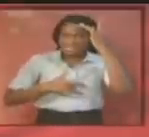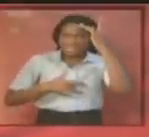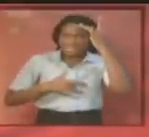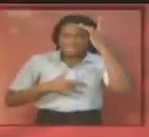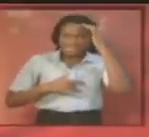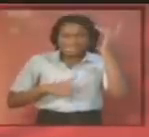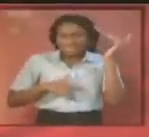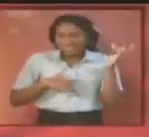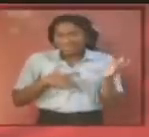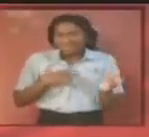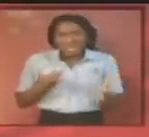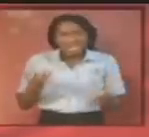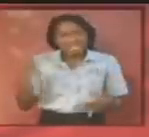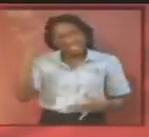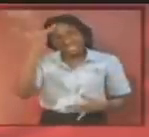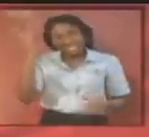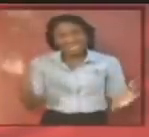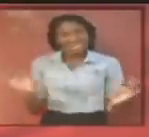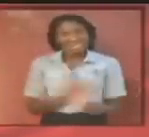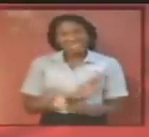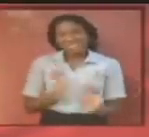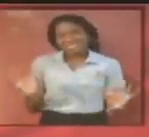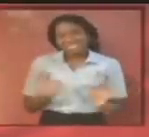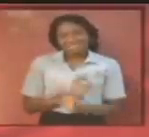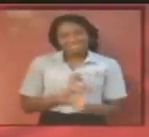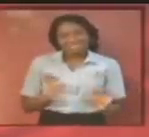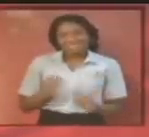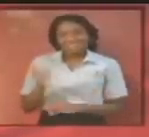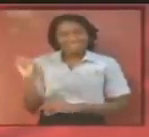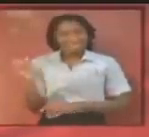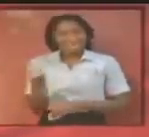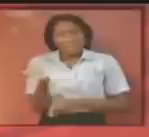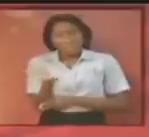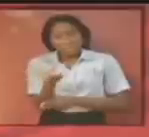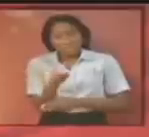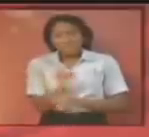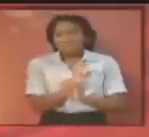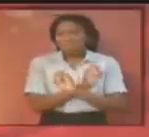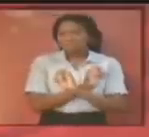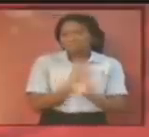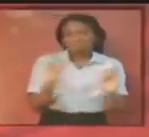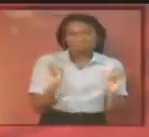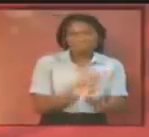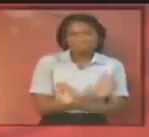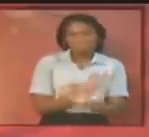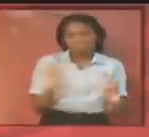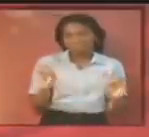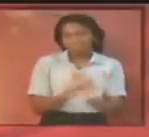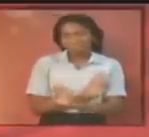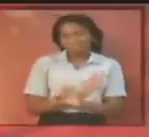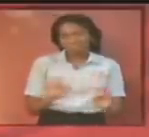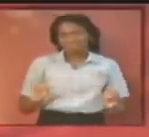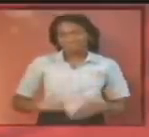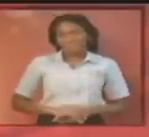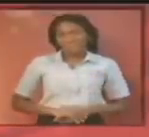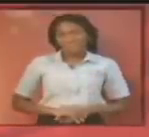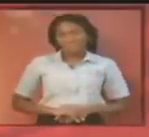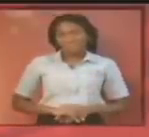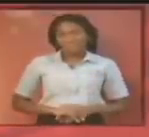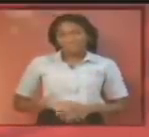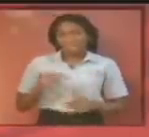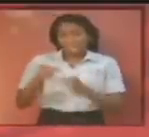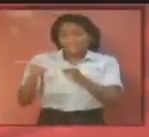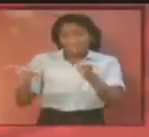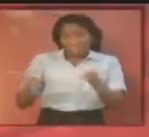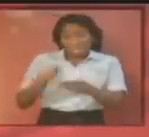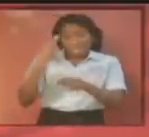0 deaths among vaccinated people. So the vaccines work. Now, the variant in circulation in the Seychelles was a different one from